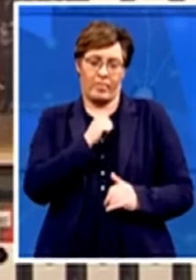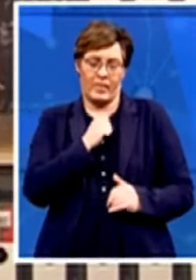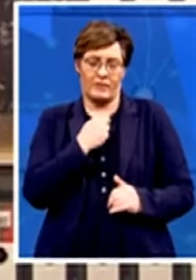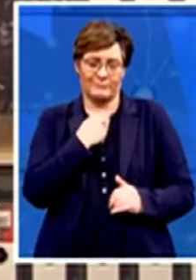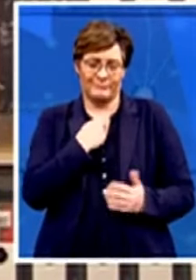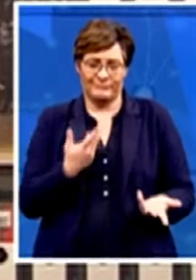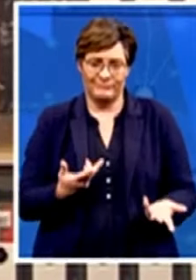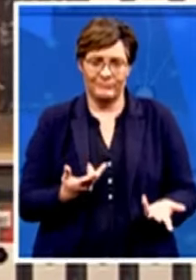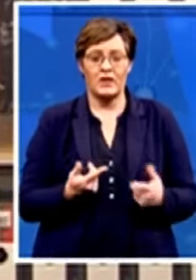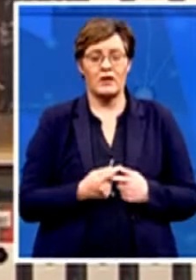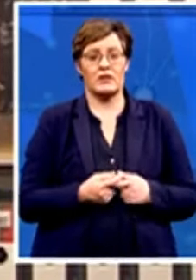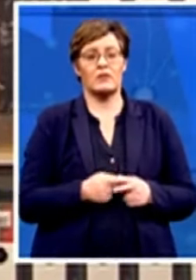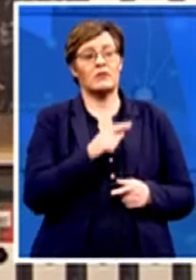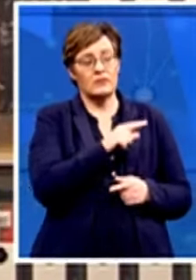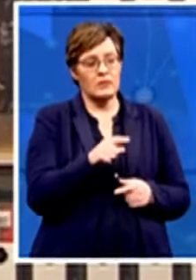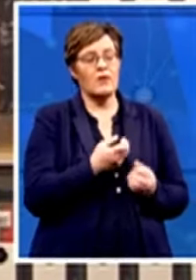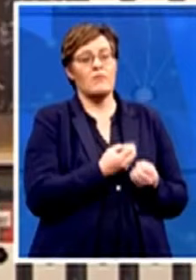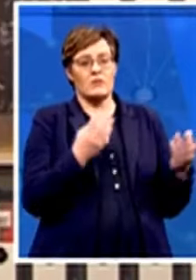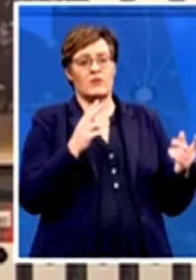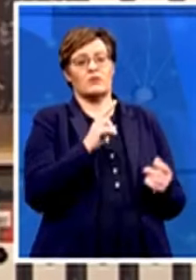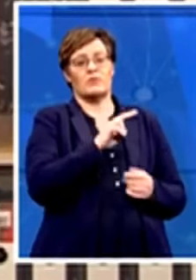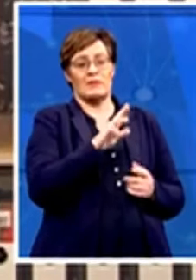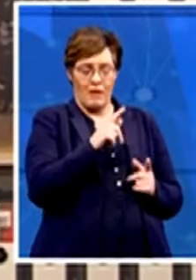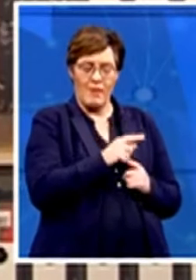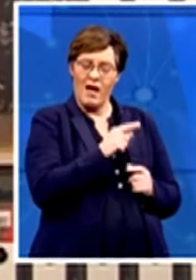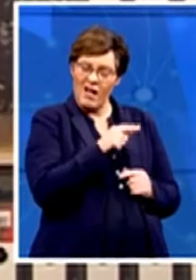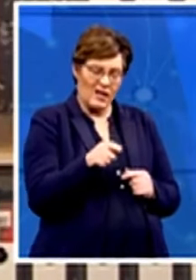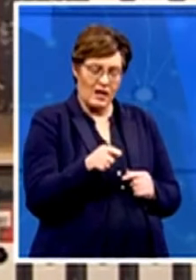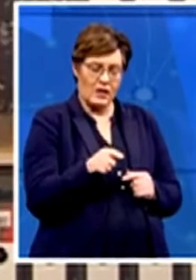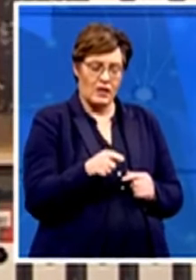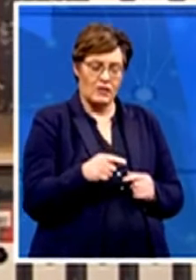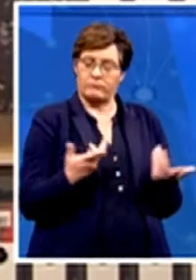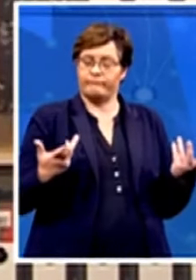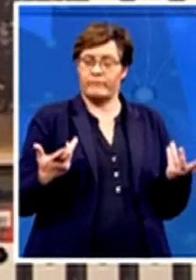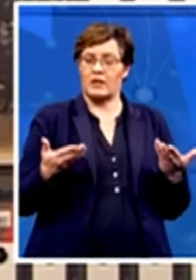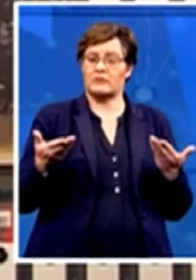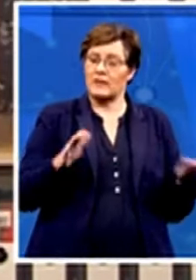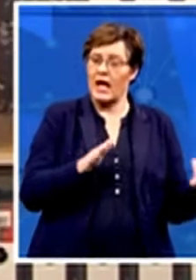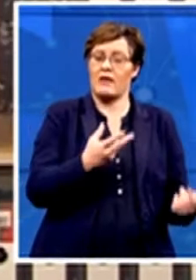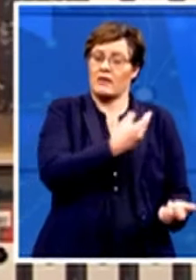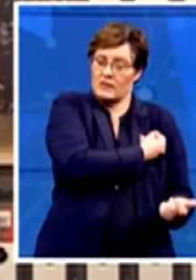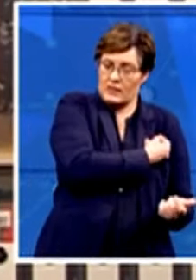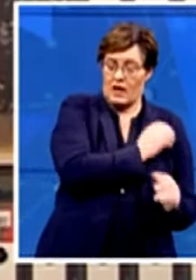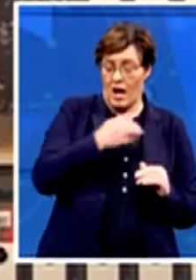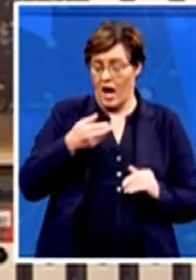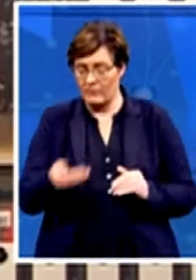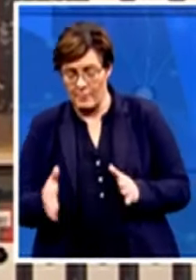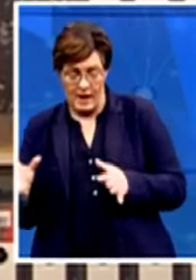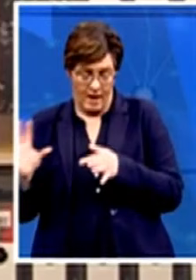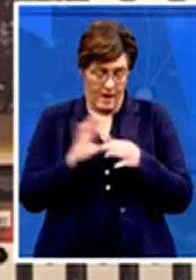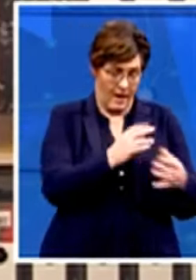coincidental to the vaccination. So it means they are not linked to the vaccine at